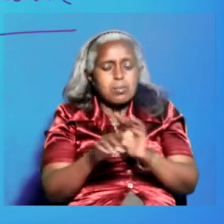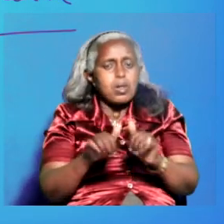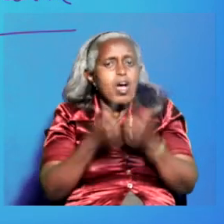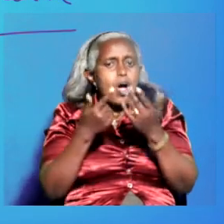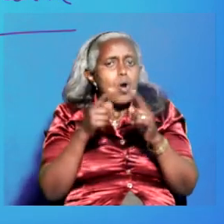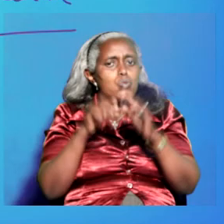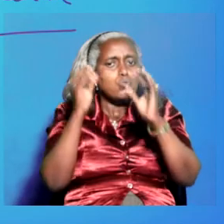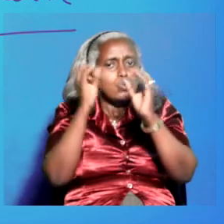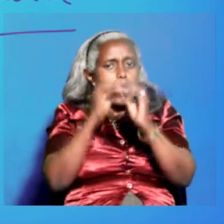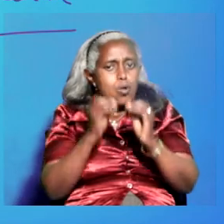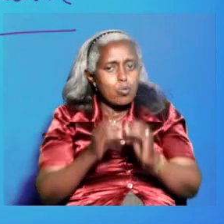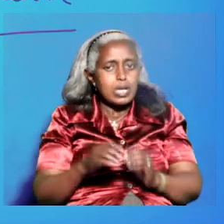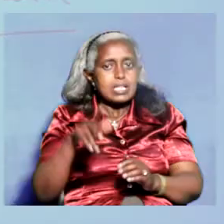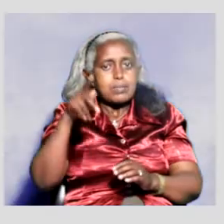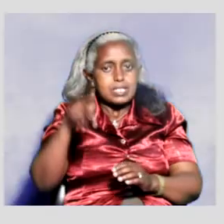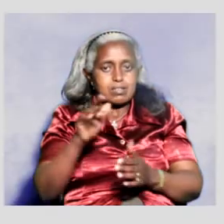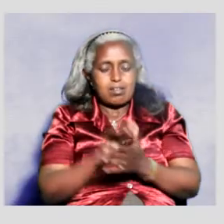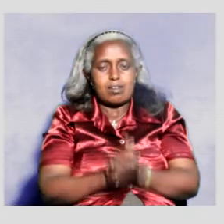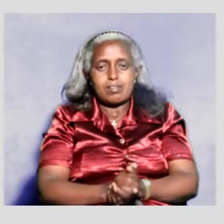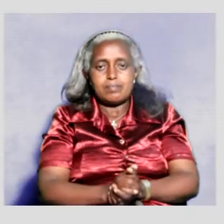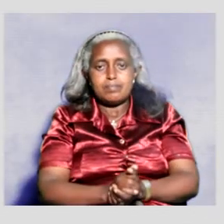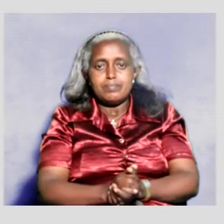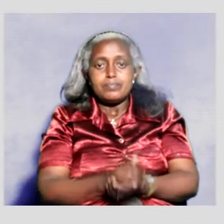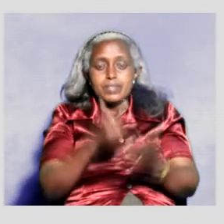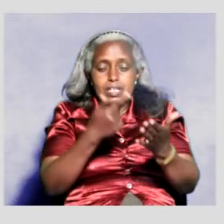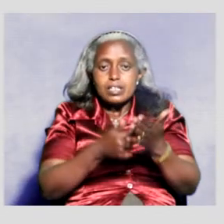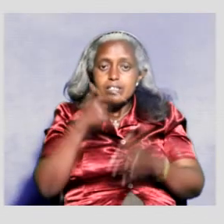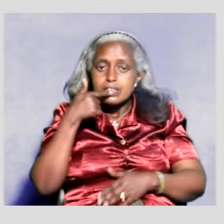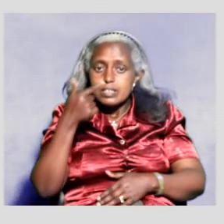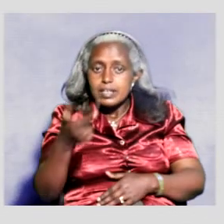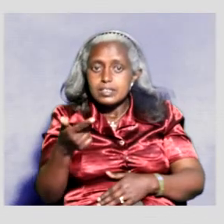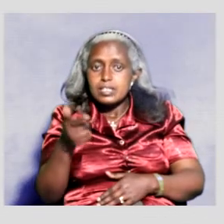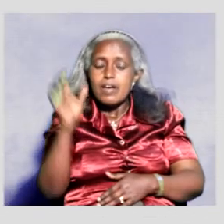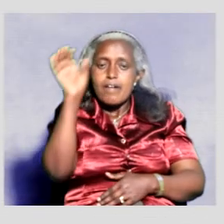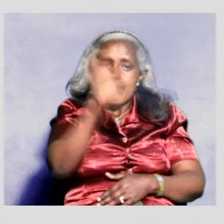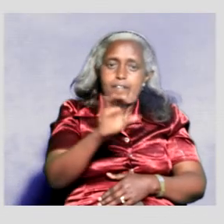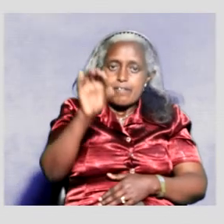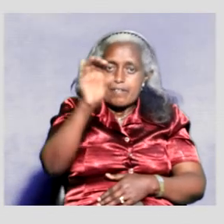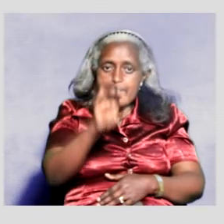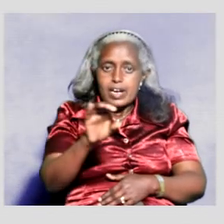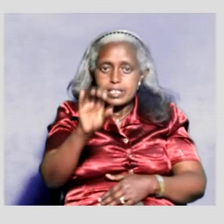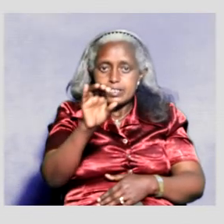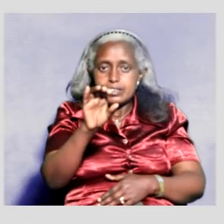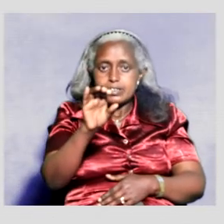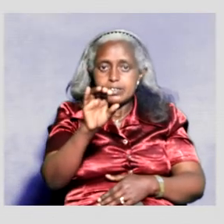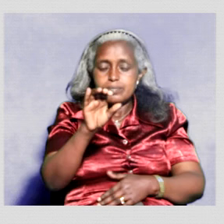to calculate percentiles. Here it says, find